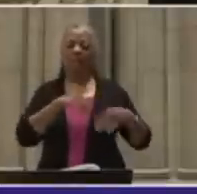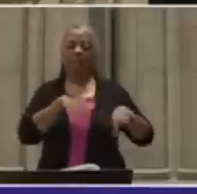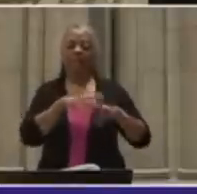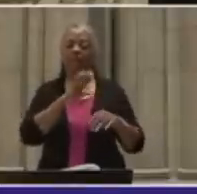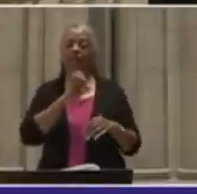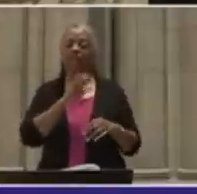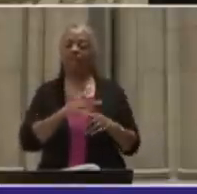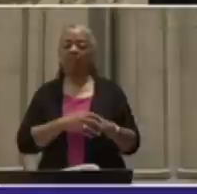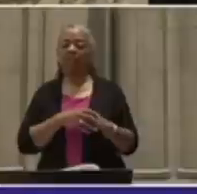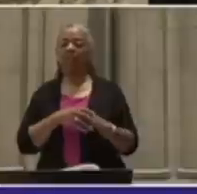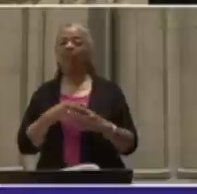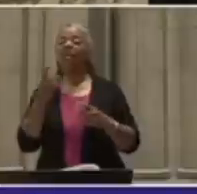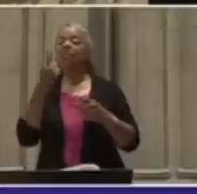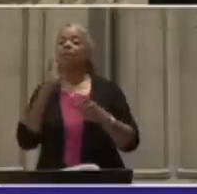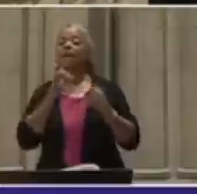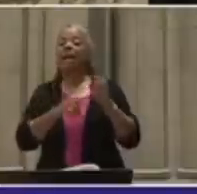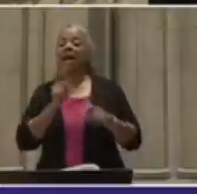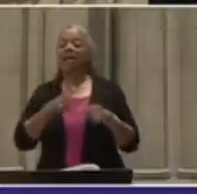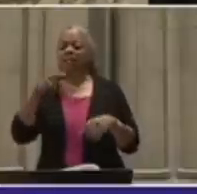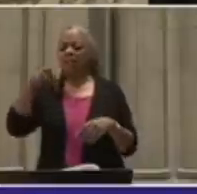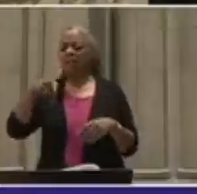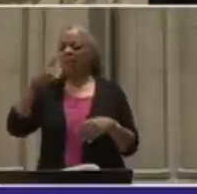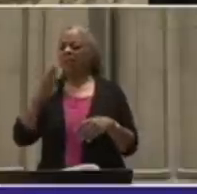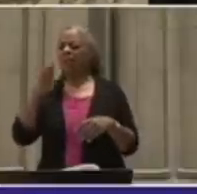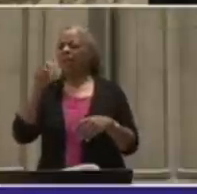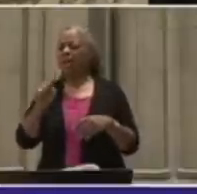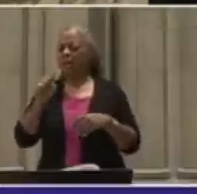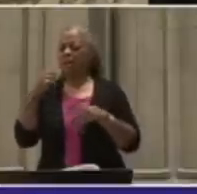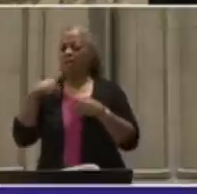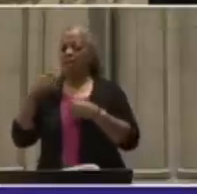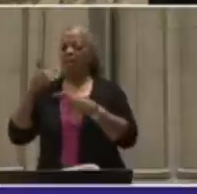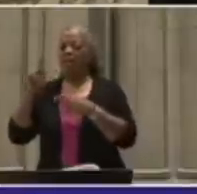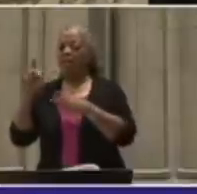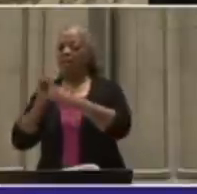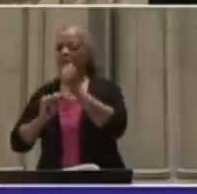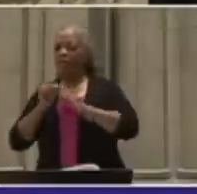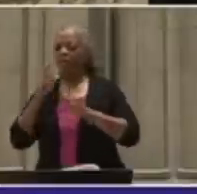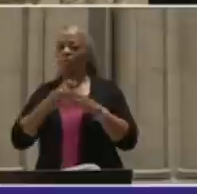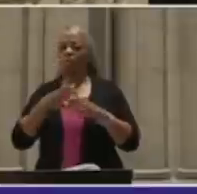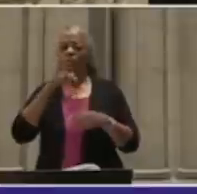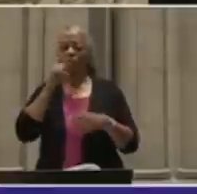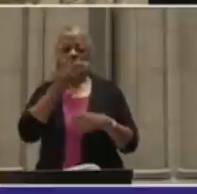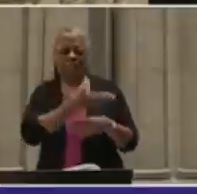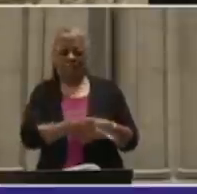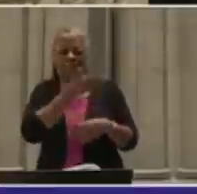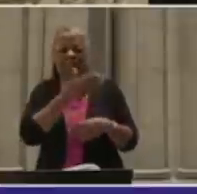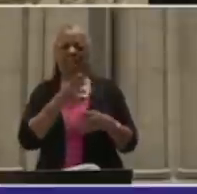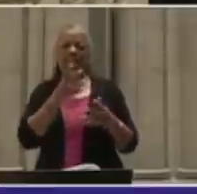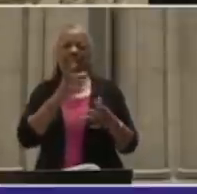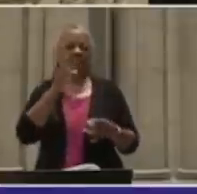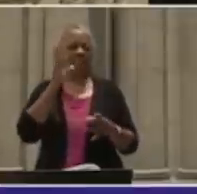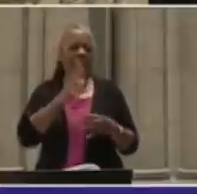They asked the question on a special by PBS called "Who Is This Savage?" described how some regular army